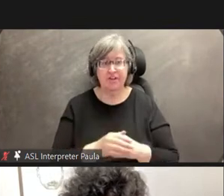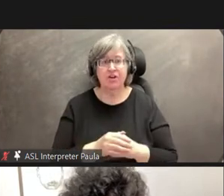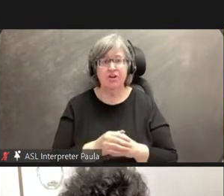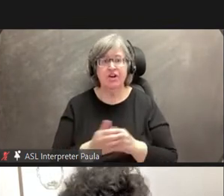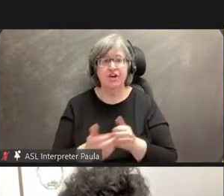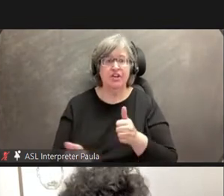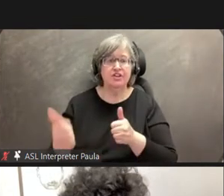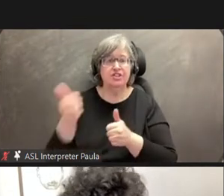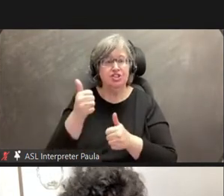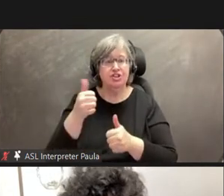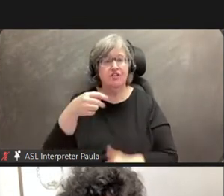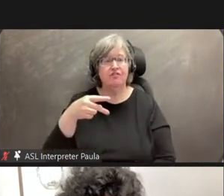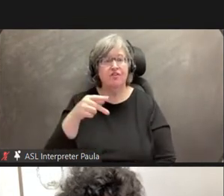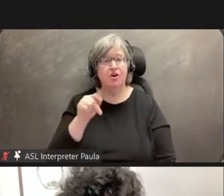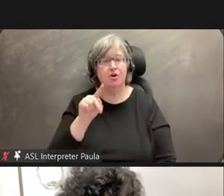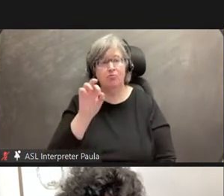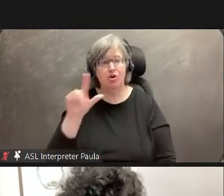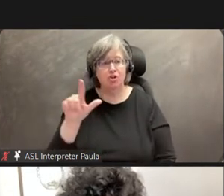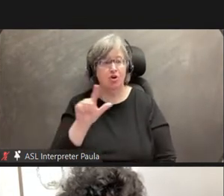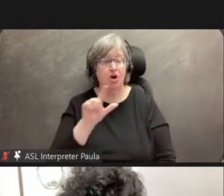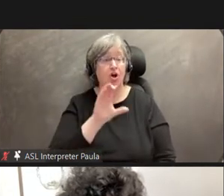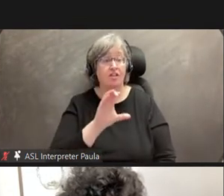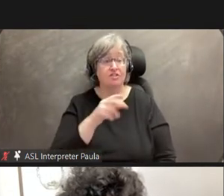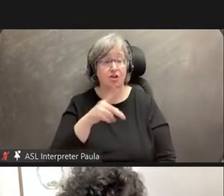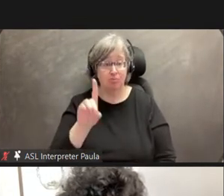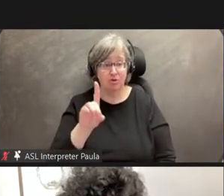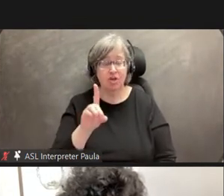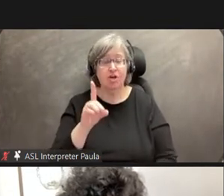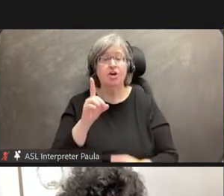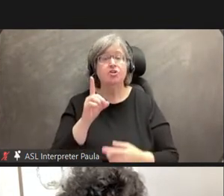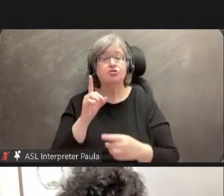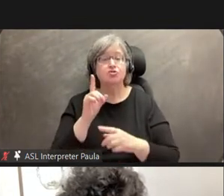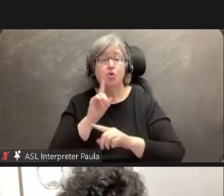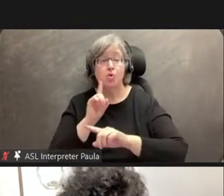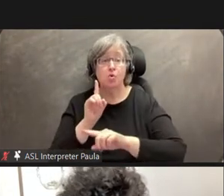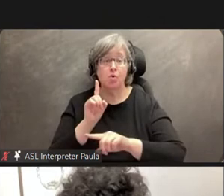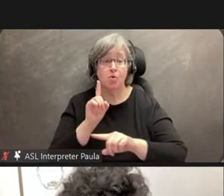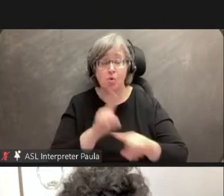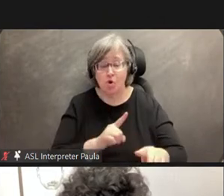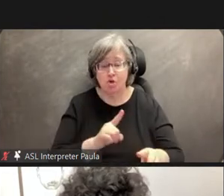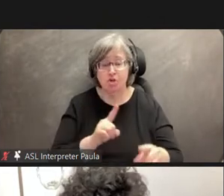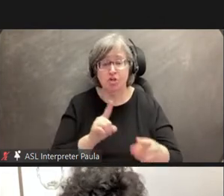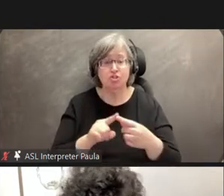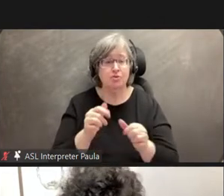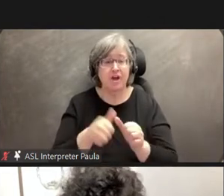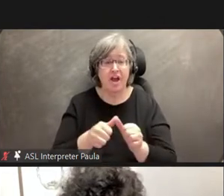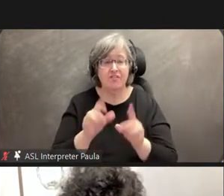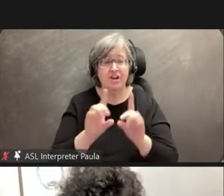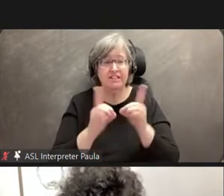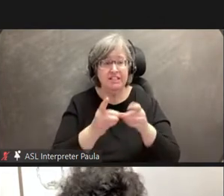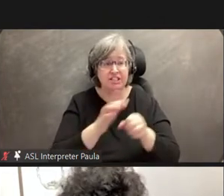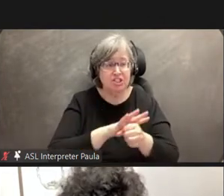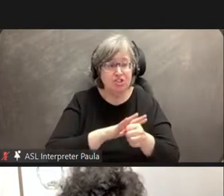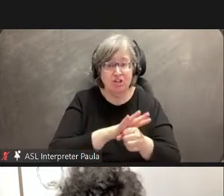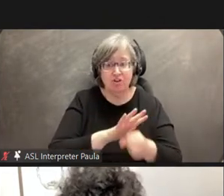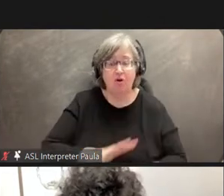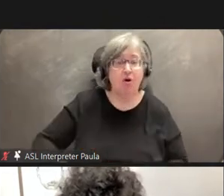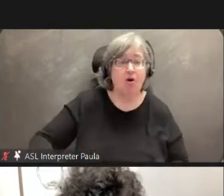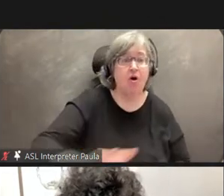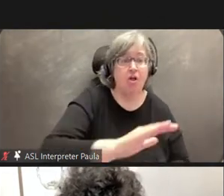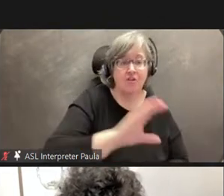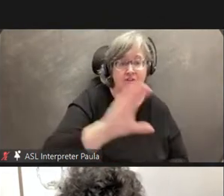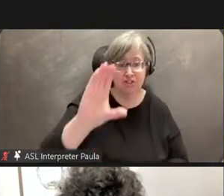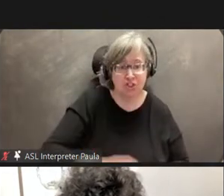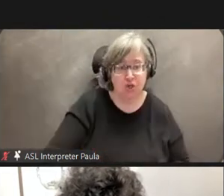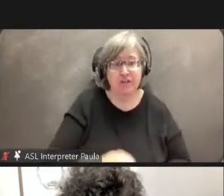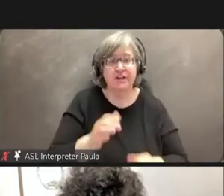Patrol, the Chicago Police Department, has also issued orders to every district in the city. So that's